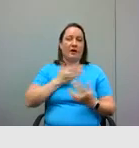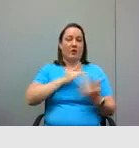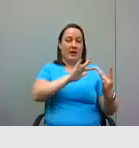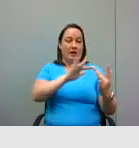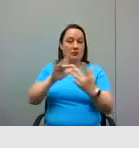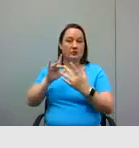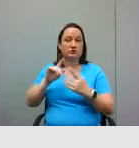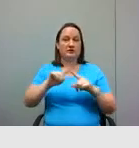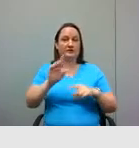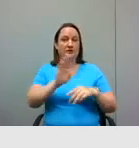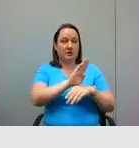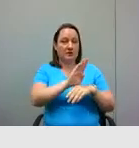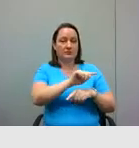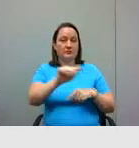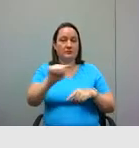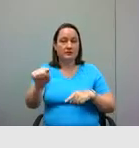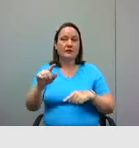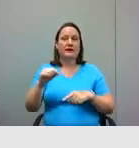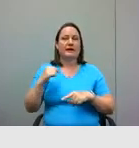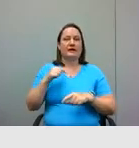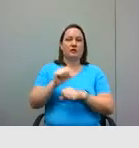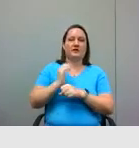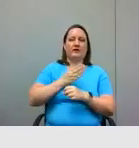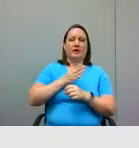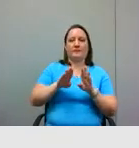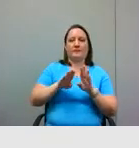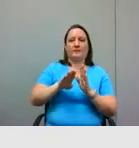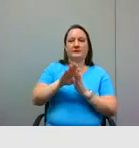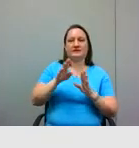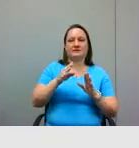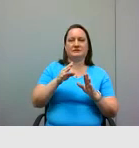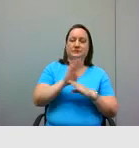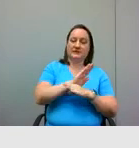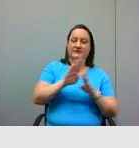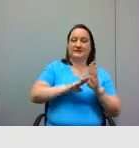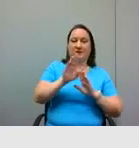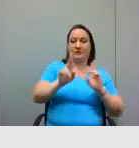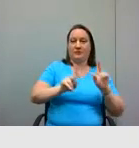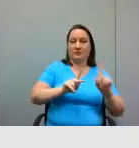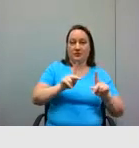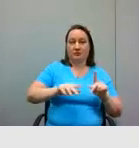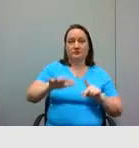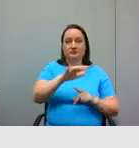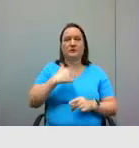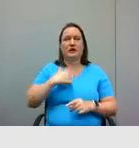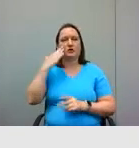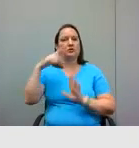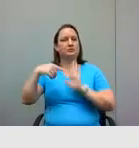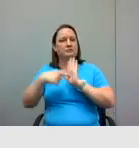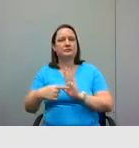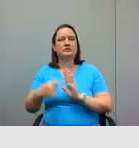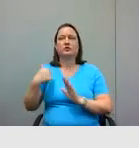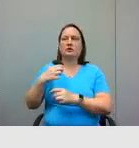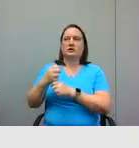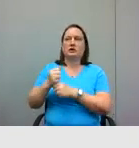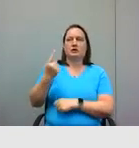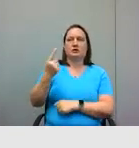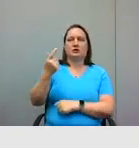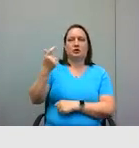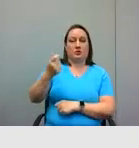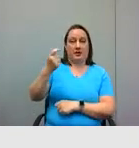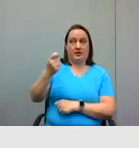of our business development folks in the field. And so I know, for example, we have had a grant that